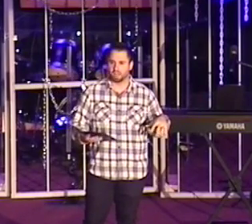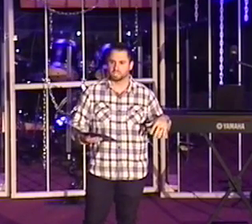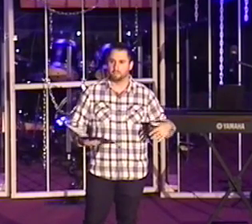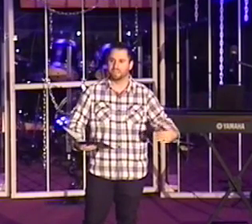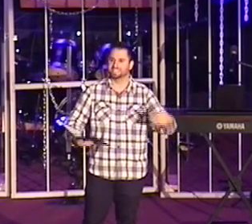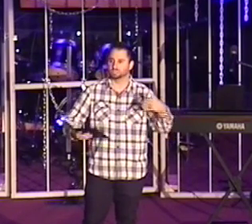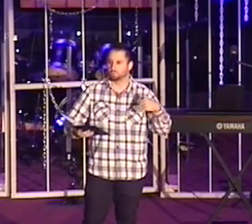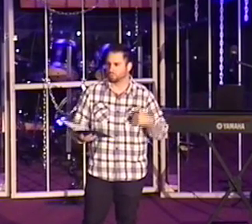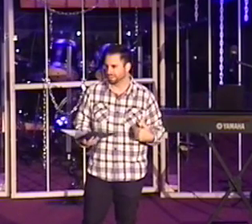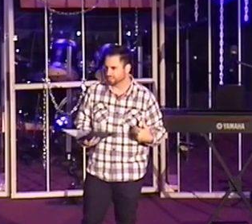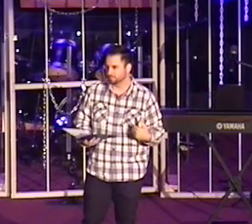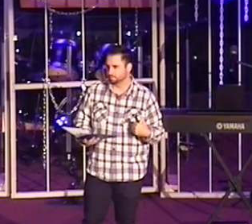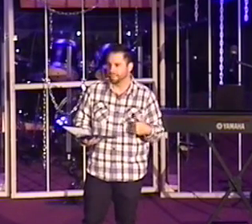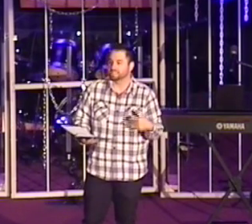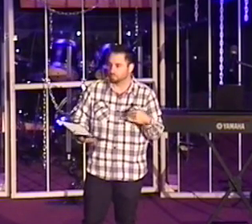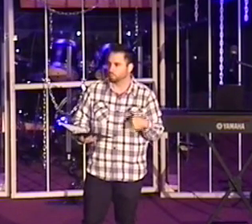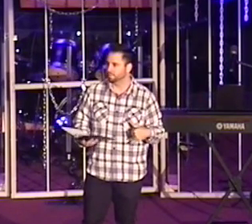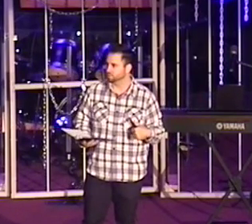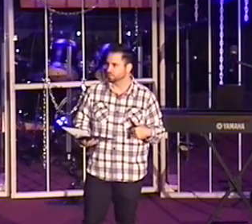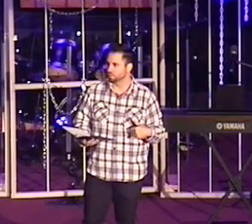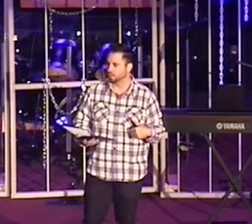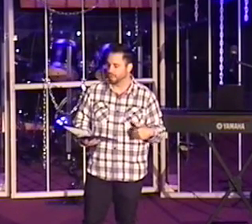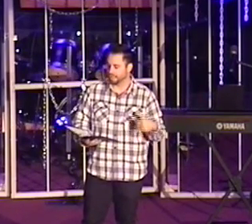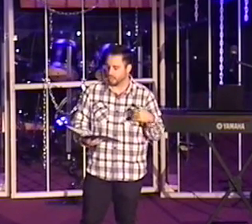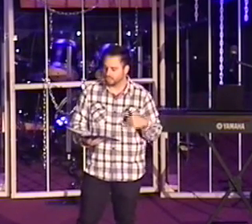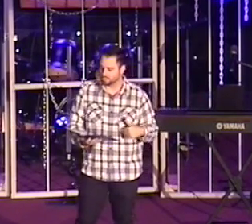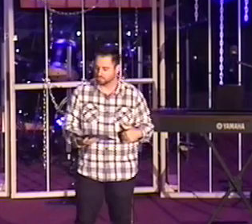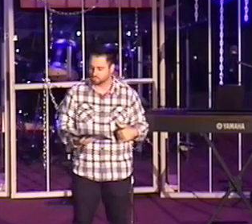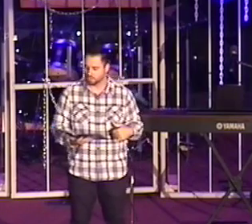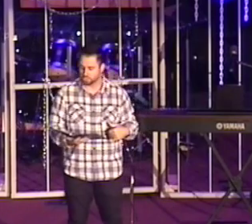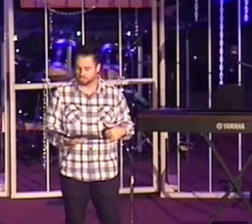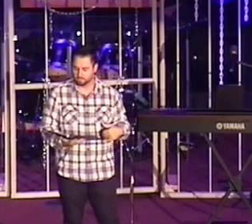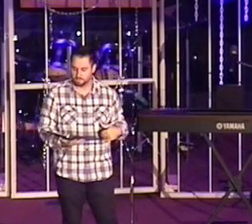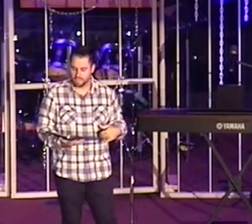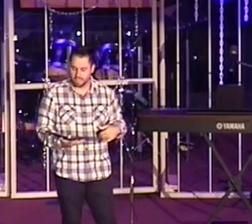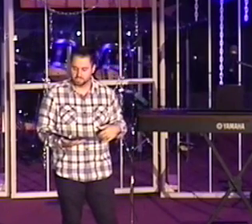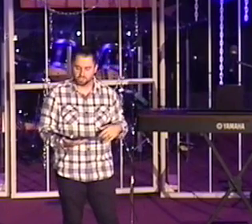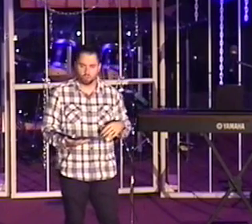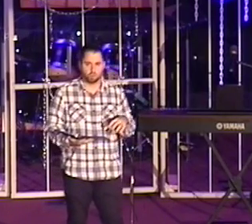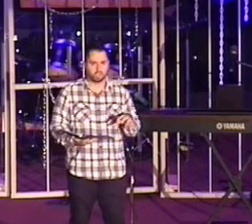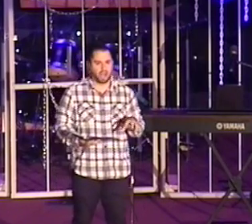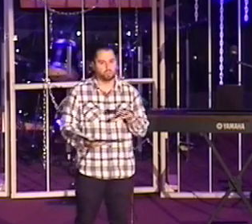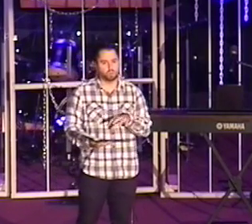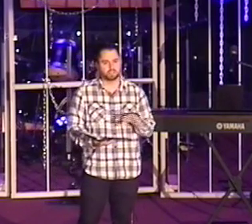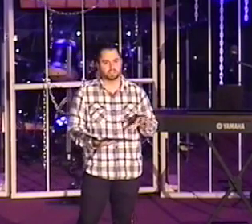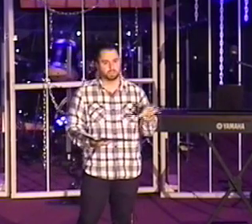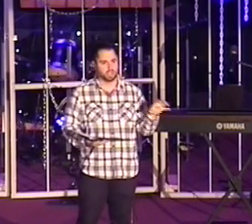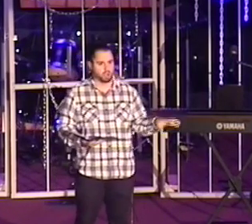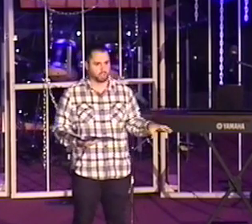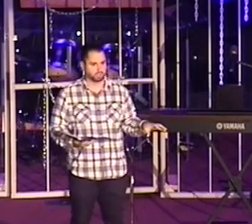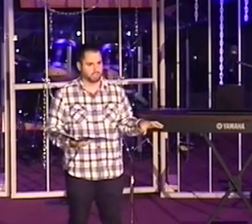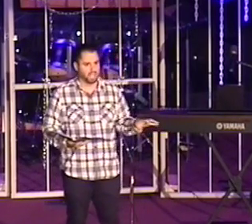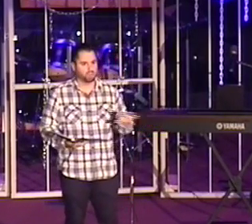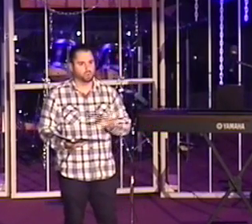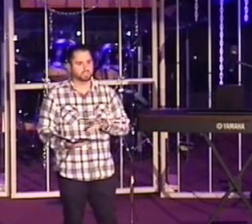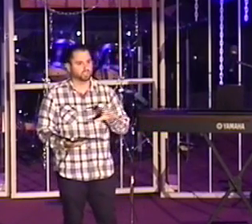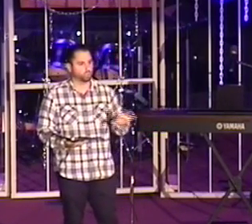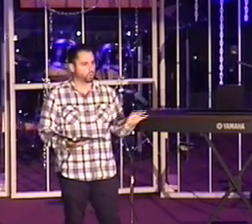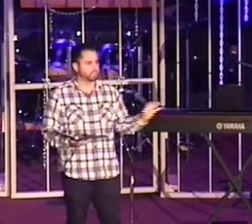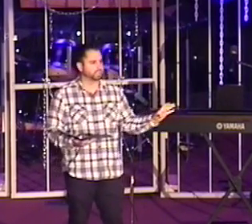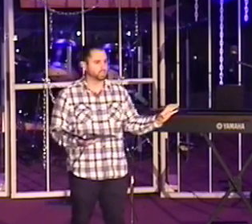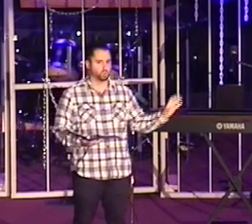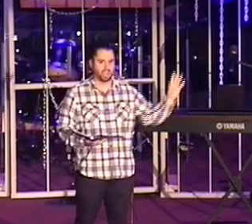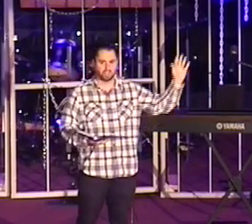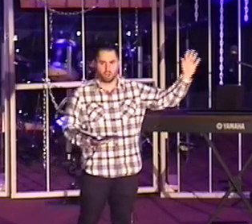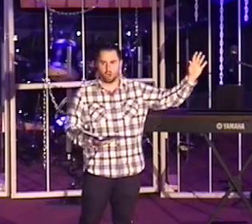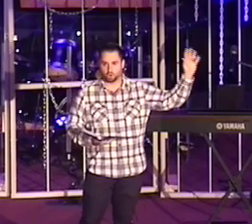our jobs makes us more miserable. It causes destruction. And so God wants us to be honest. He wants us to